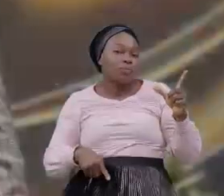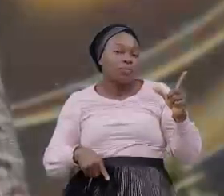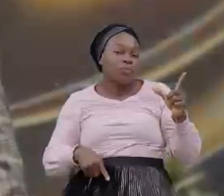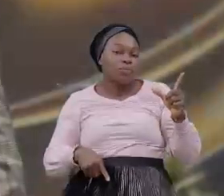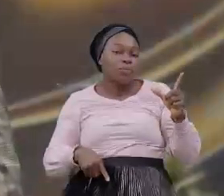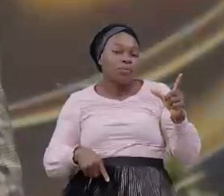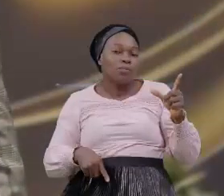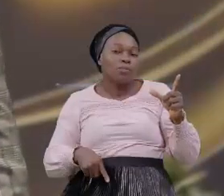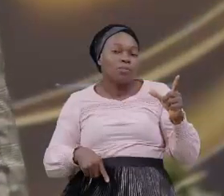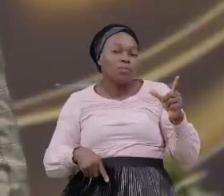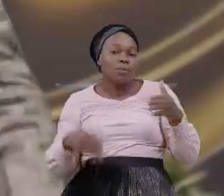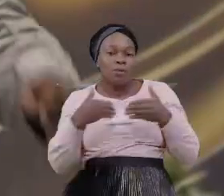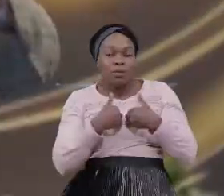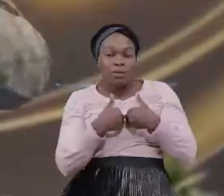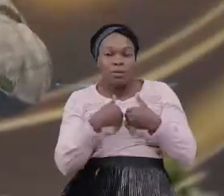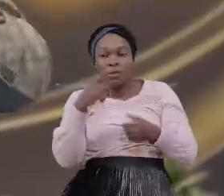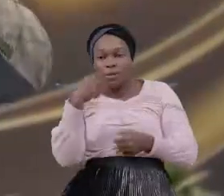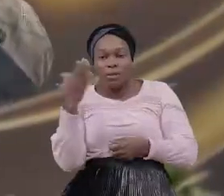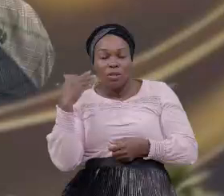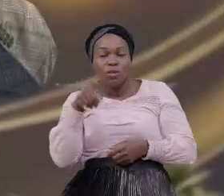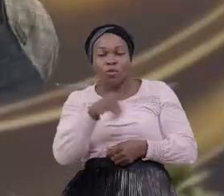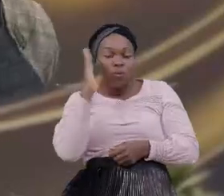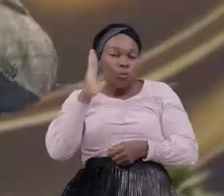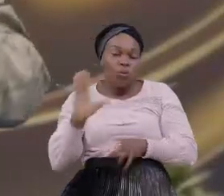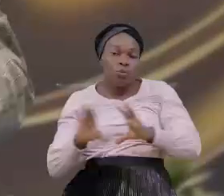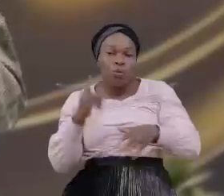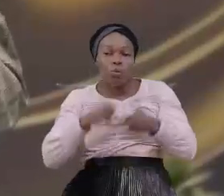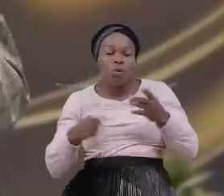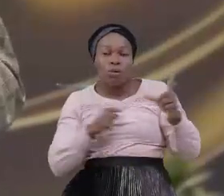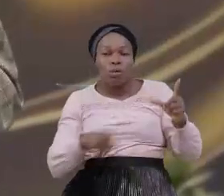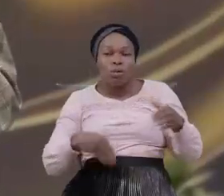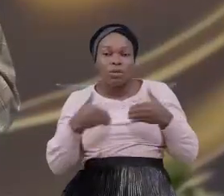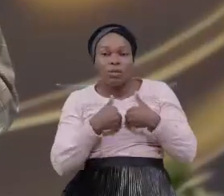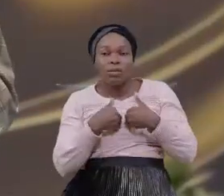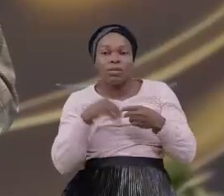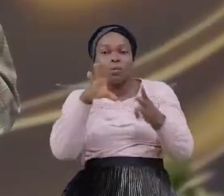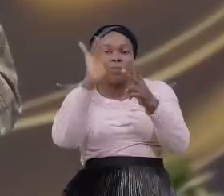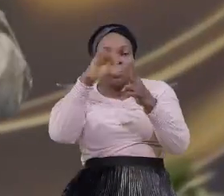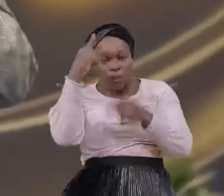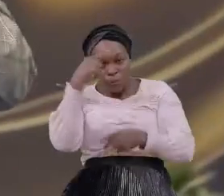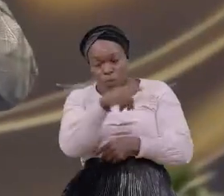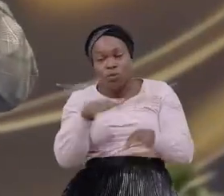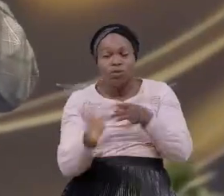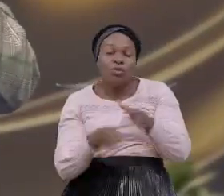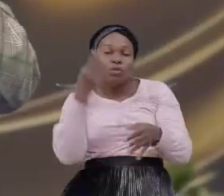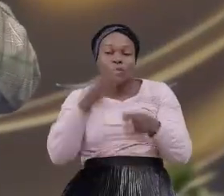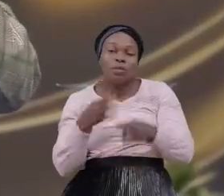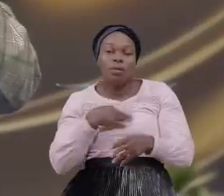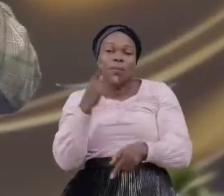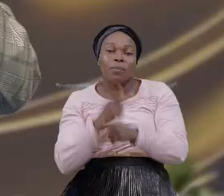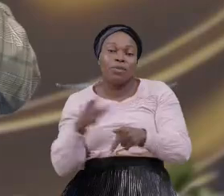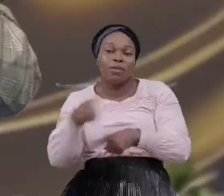Lord has appointed for you and why he preserved you until this time.